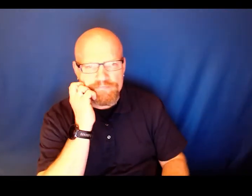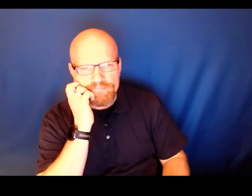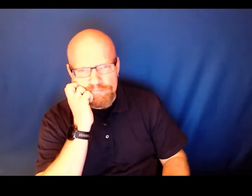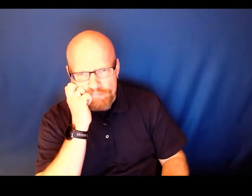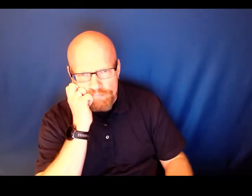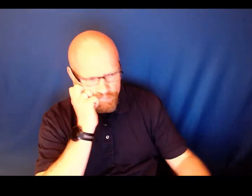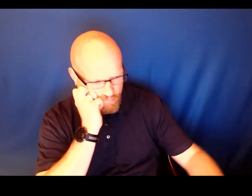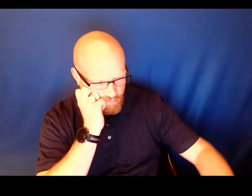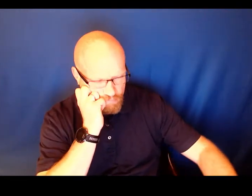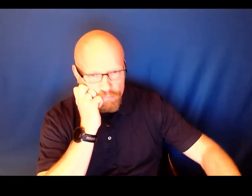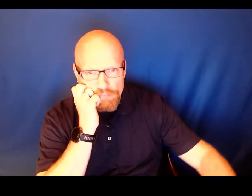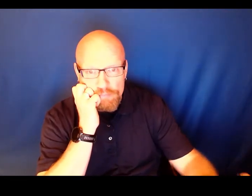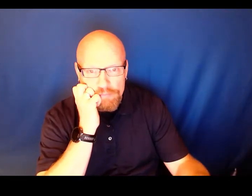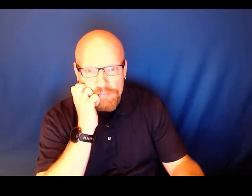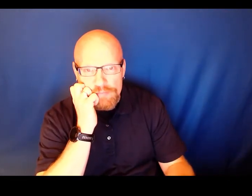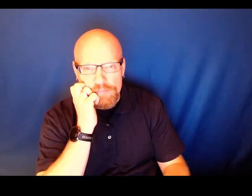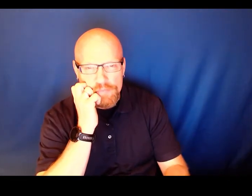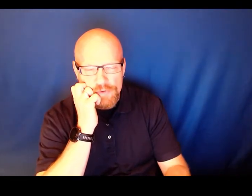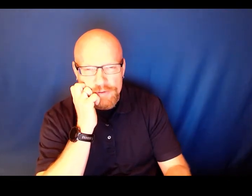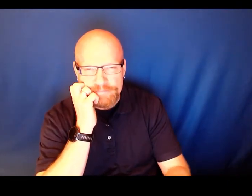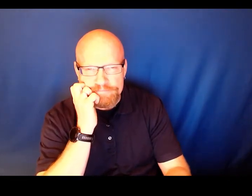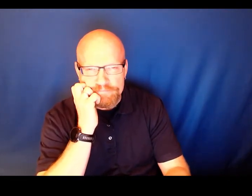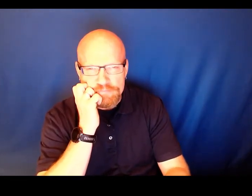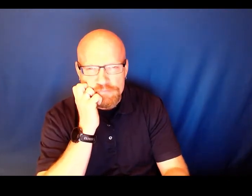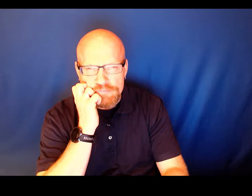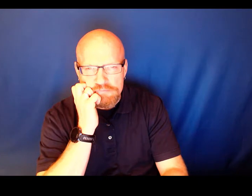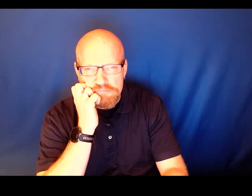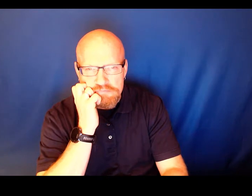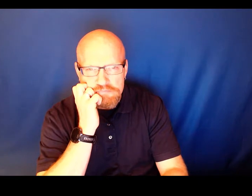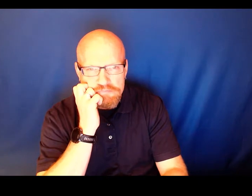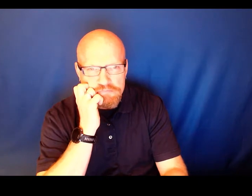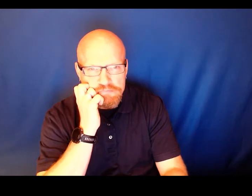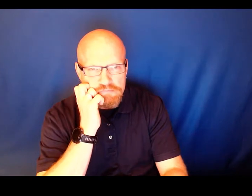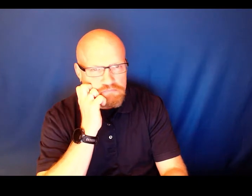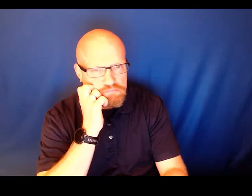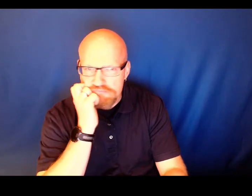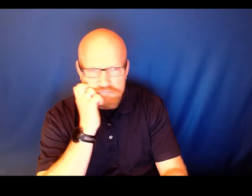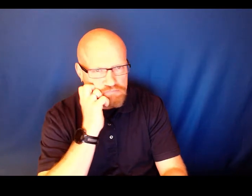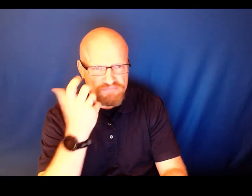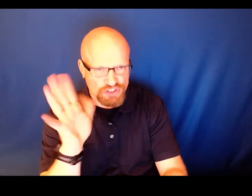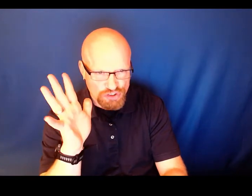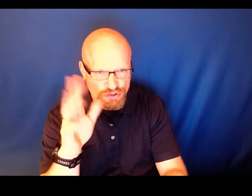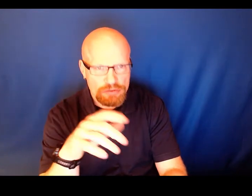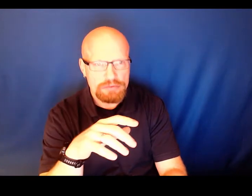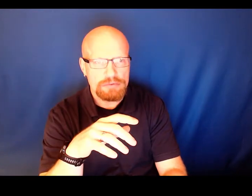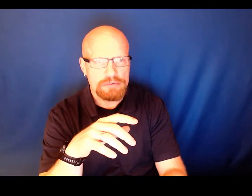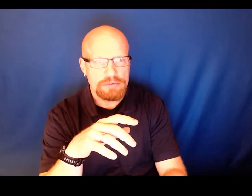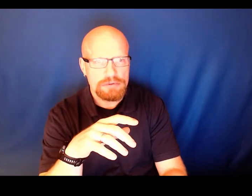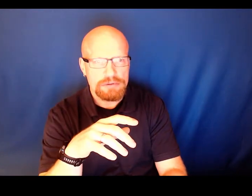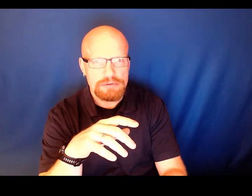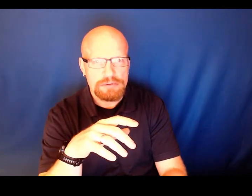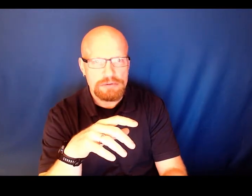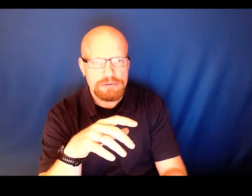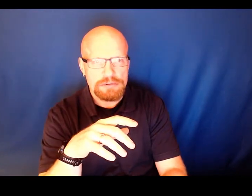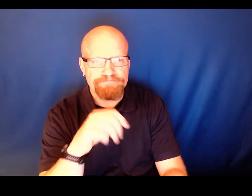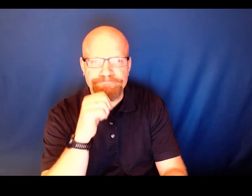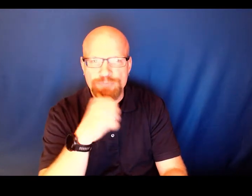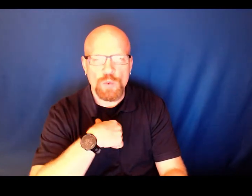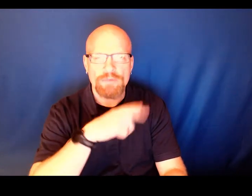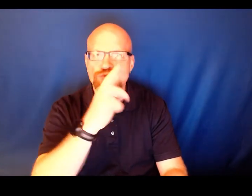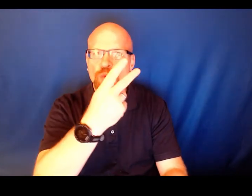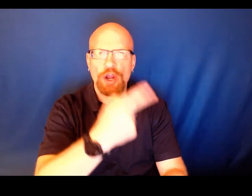the other polynomial. And as we're looking, that doesn't match. These don't